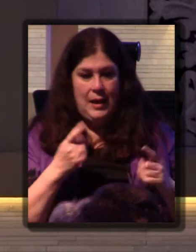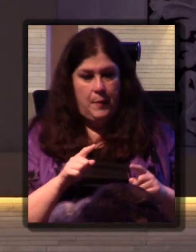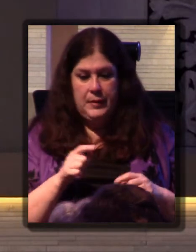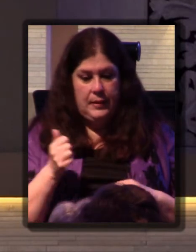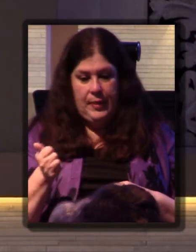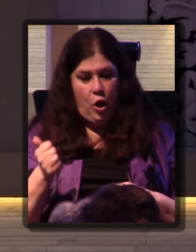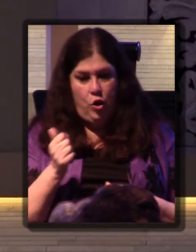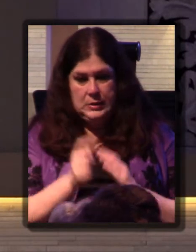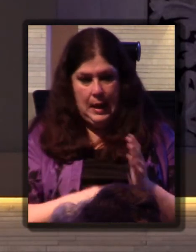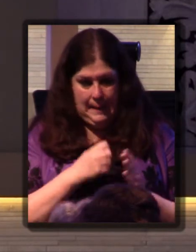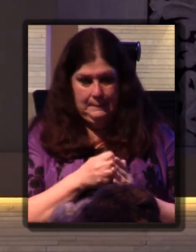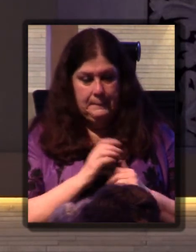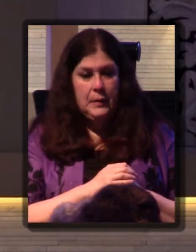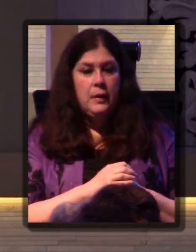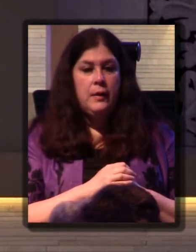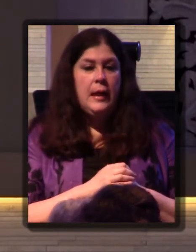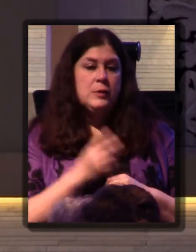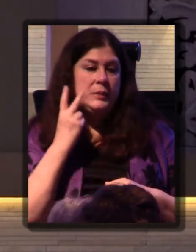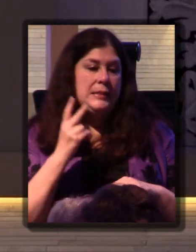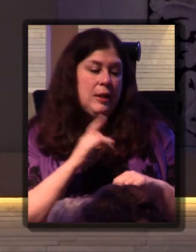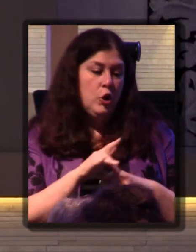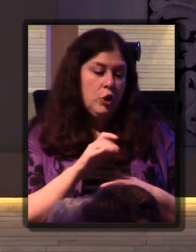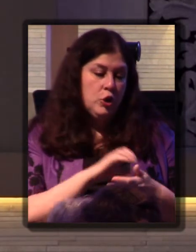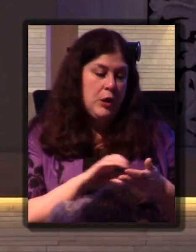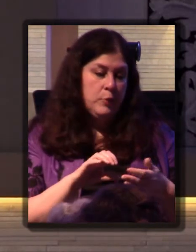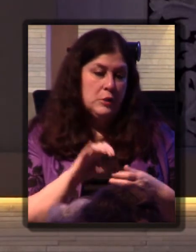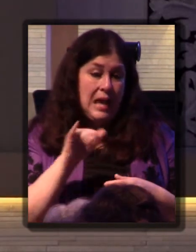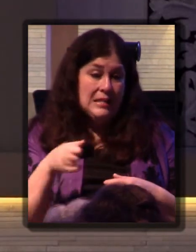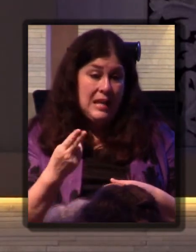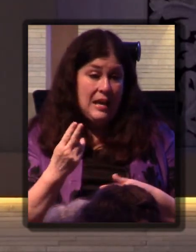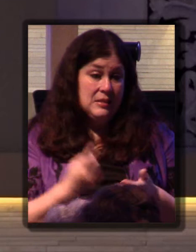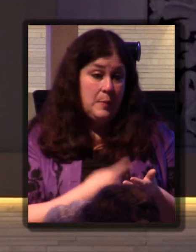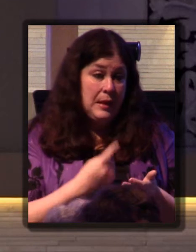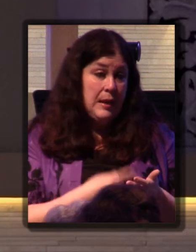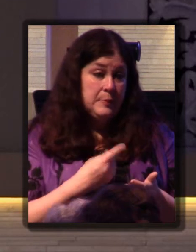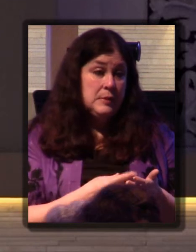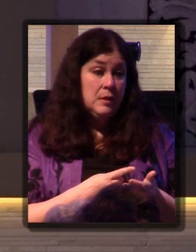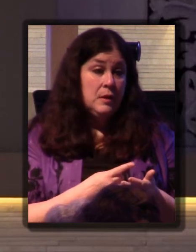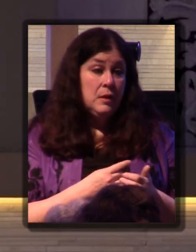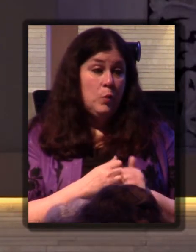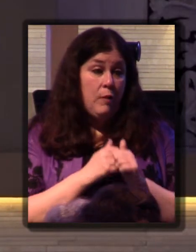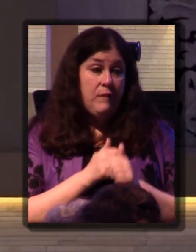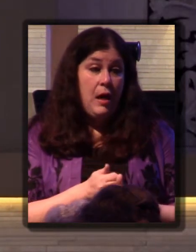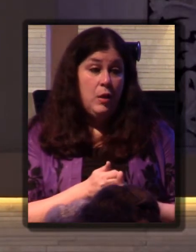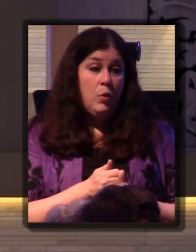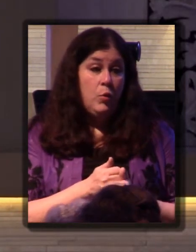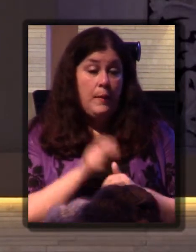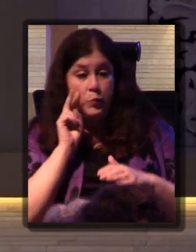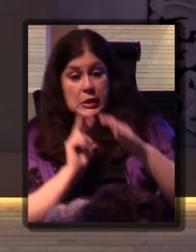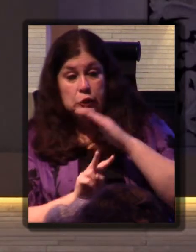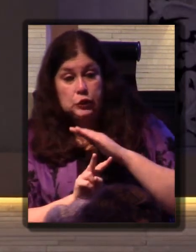was not going to happen in their own day. And so as we had seen in earlier chapters, Isaiah will sometimes follow